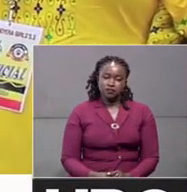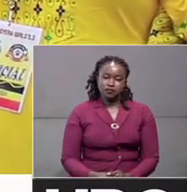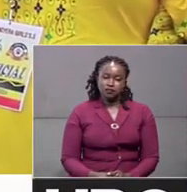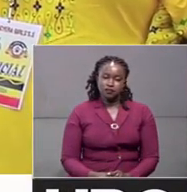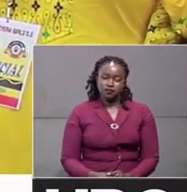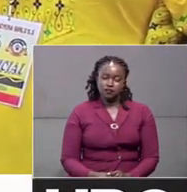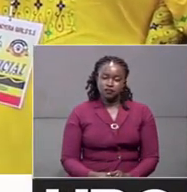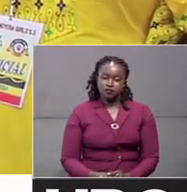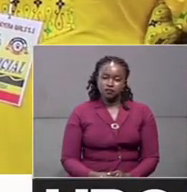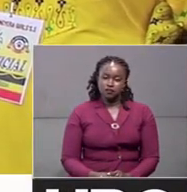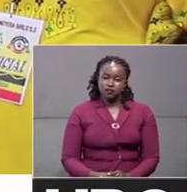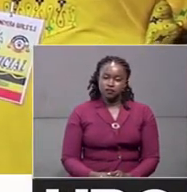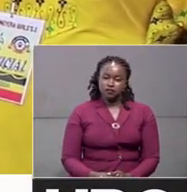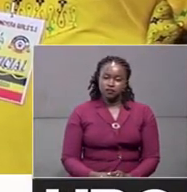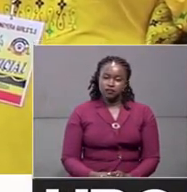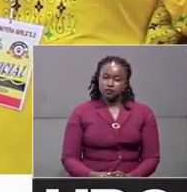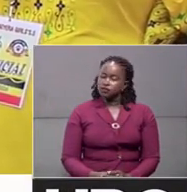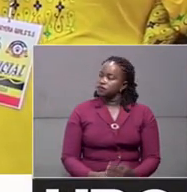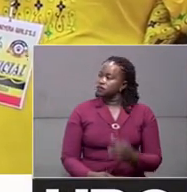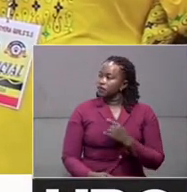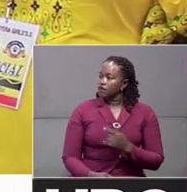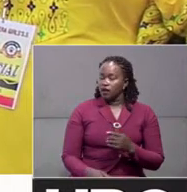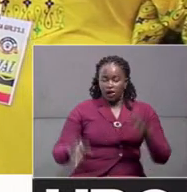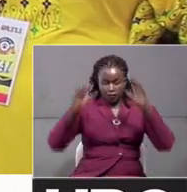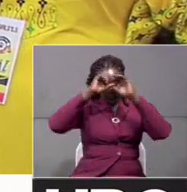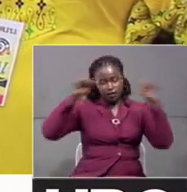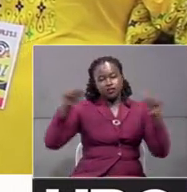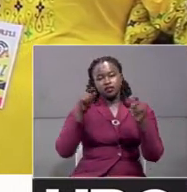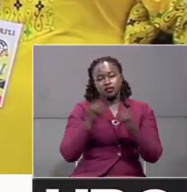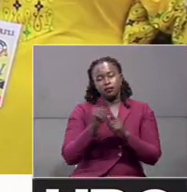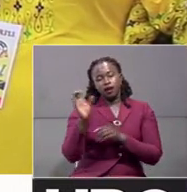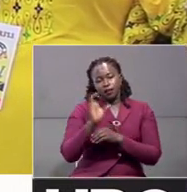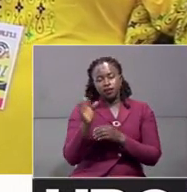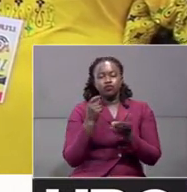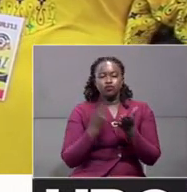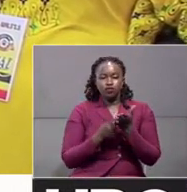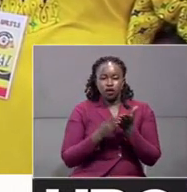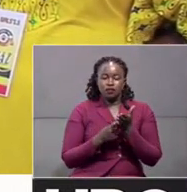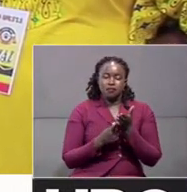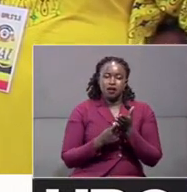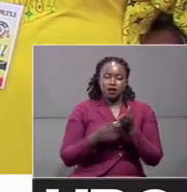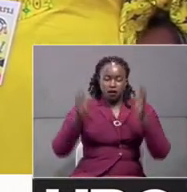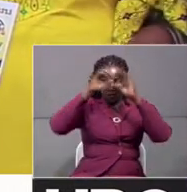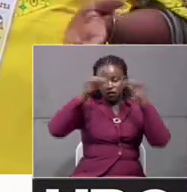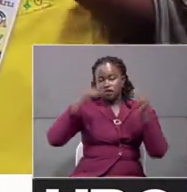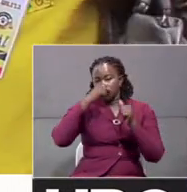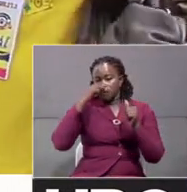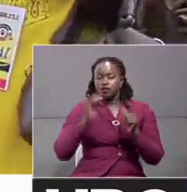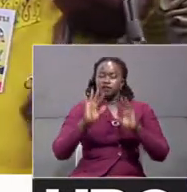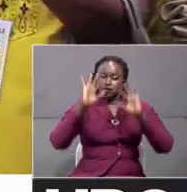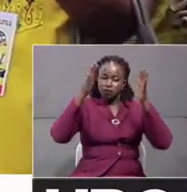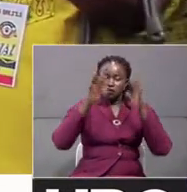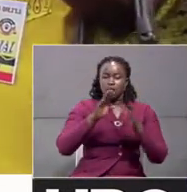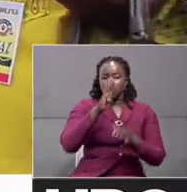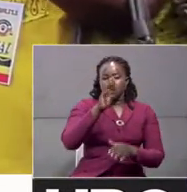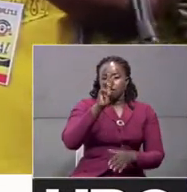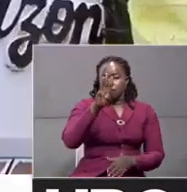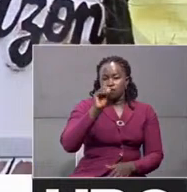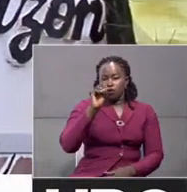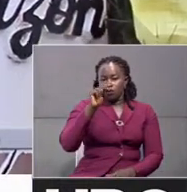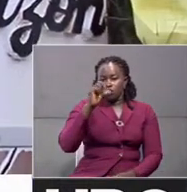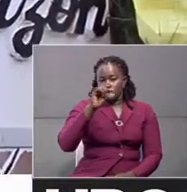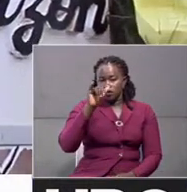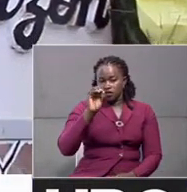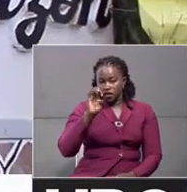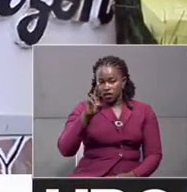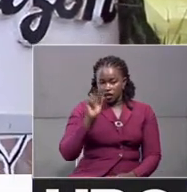The President of the Republic of Uganda on the 2nd April. President Museveni lauded Bwonjera Girls Secondary